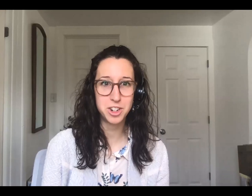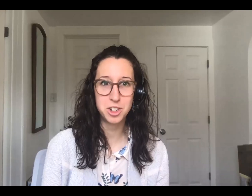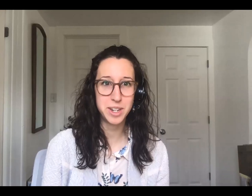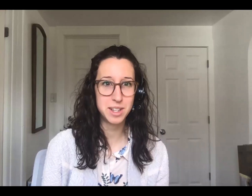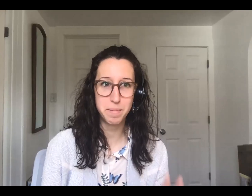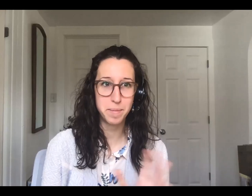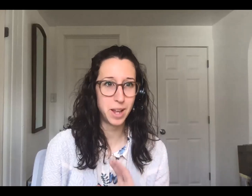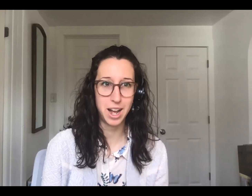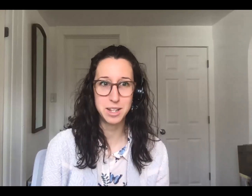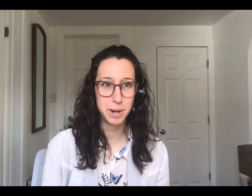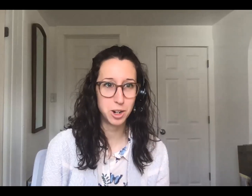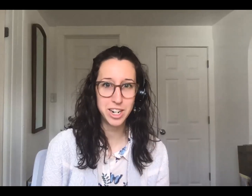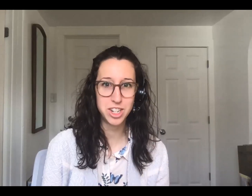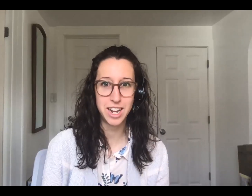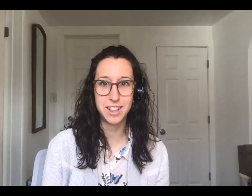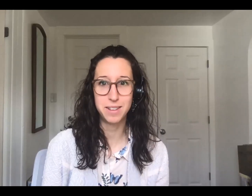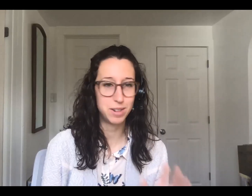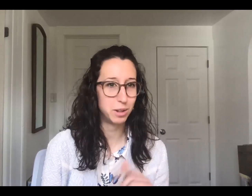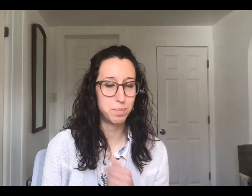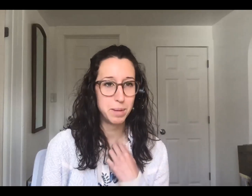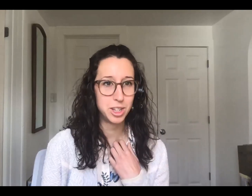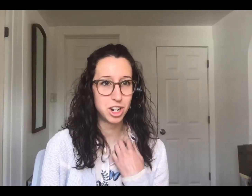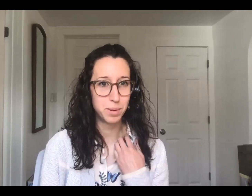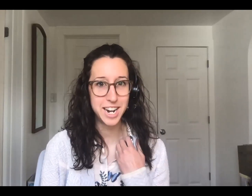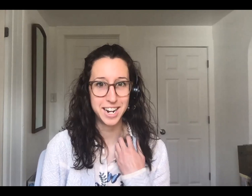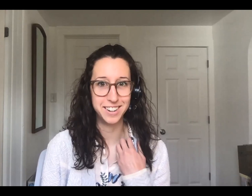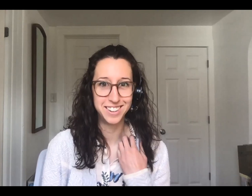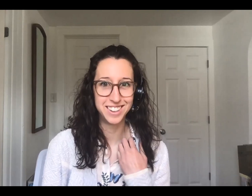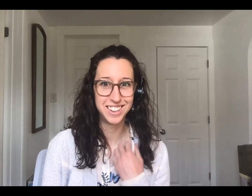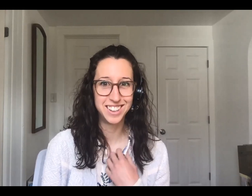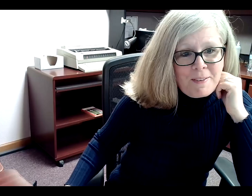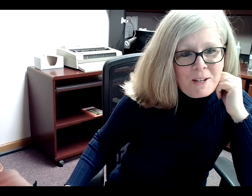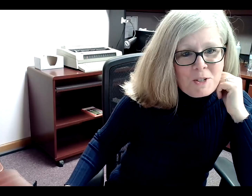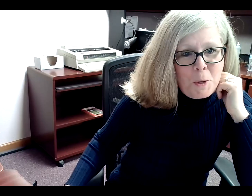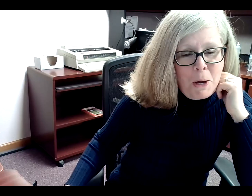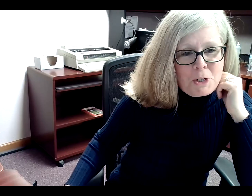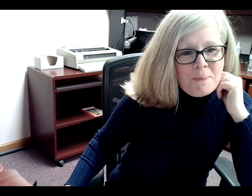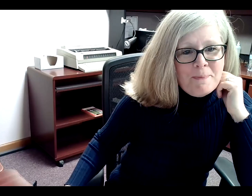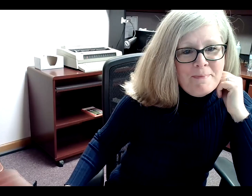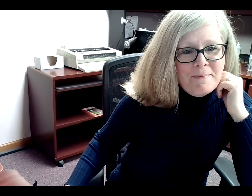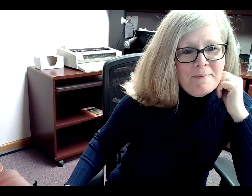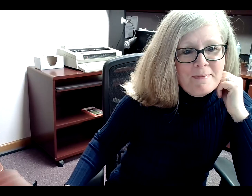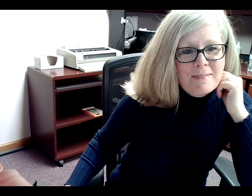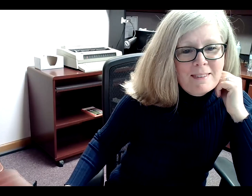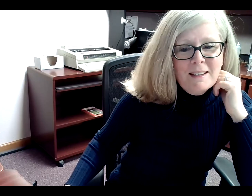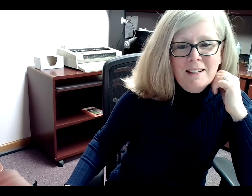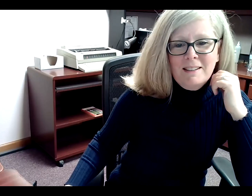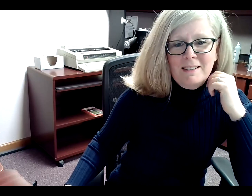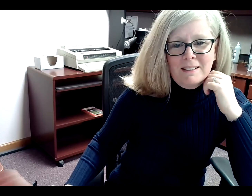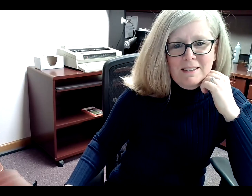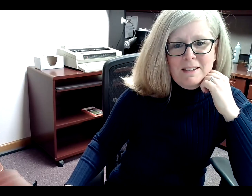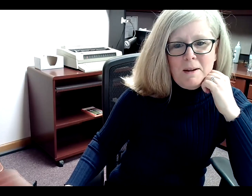room and they're just doing some icebreaker questions and you'll be able to jump right in. Perfect. Thank you so much. You're